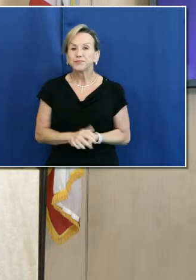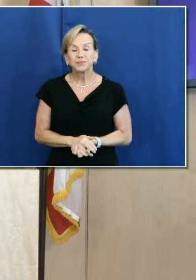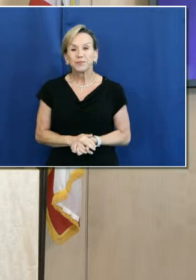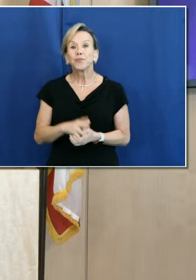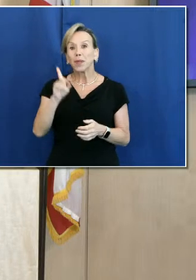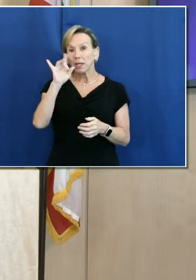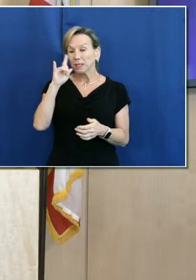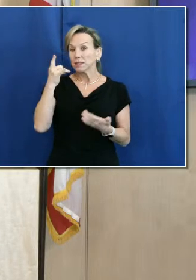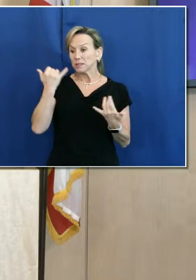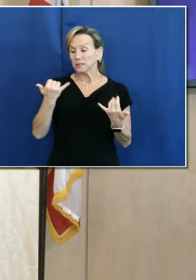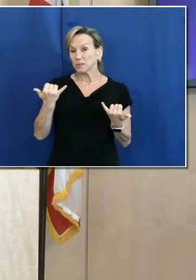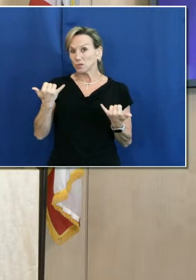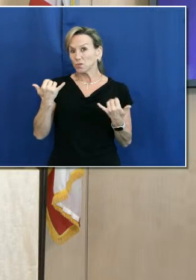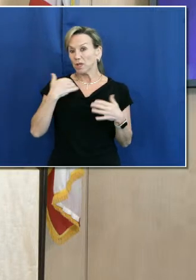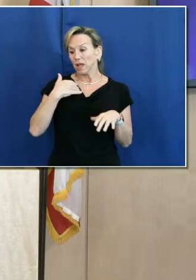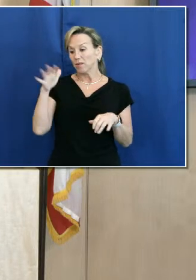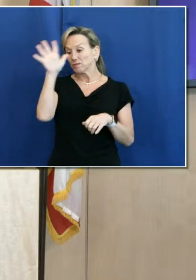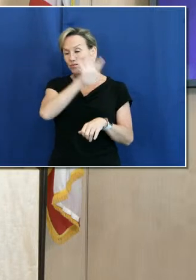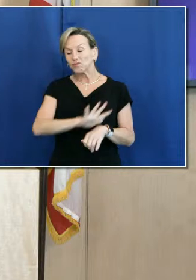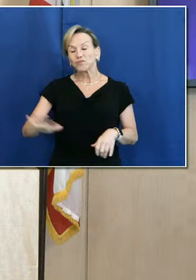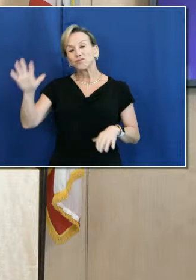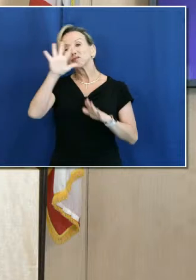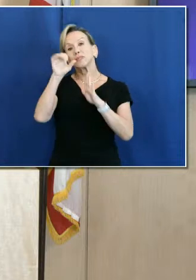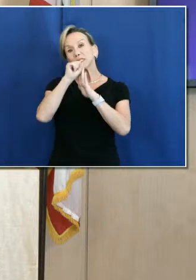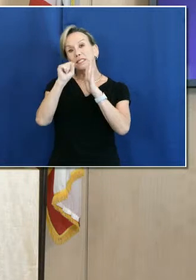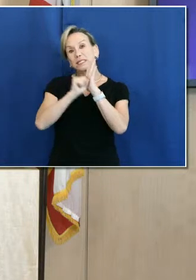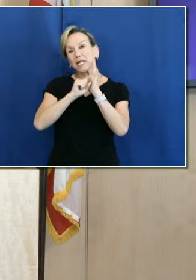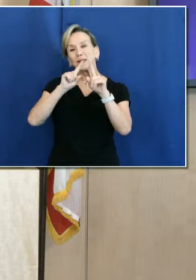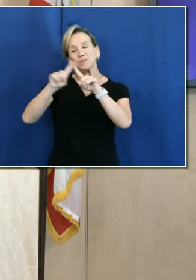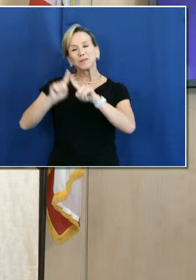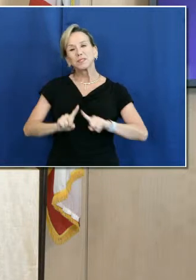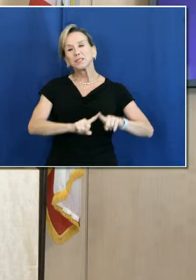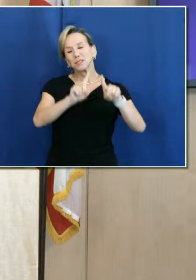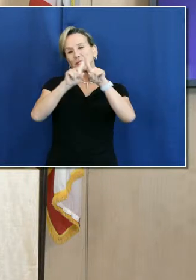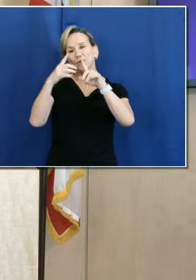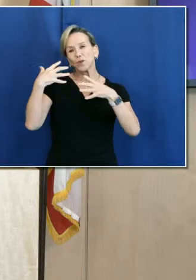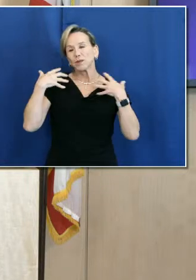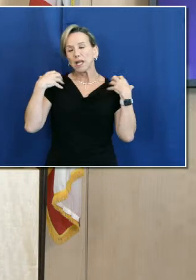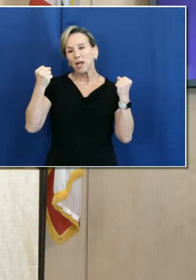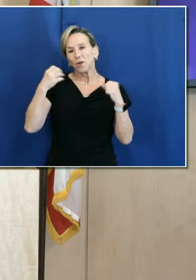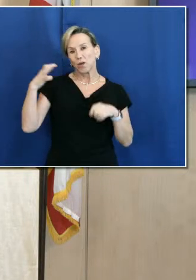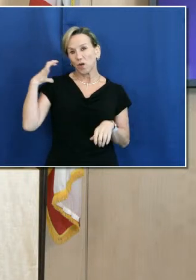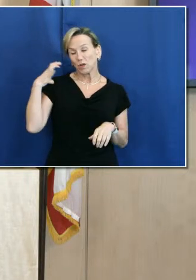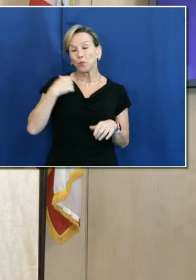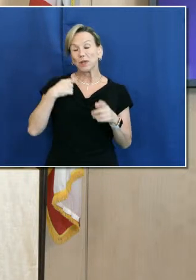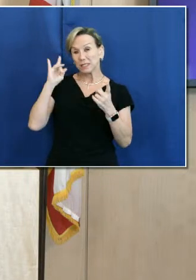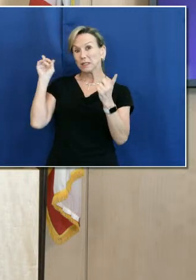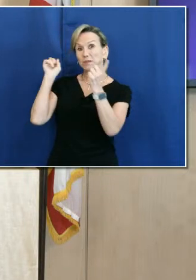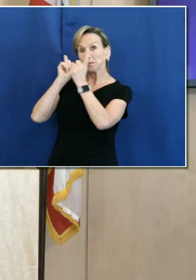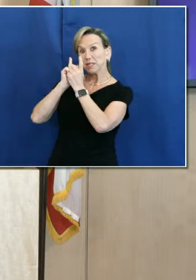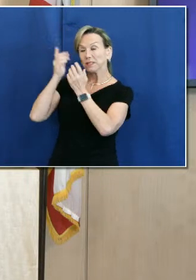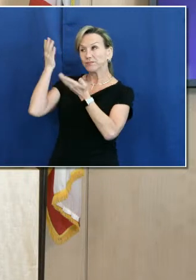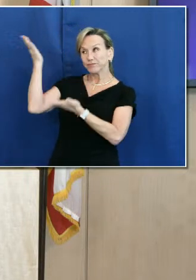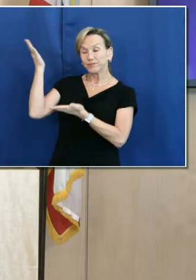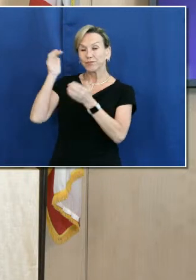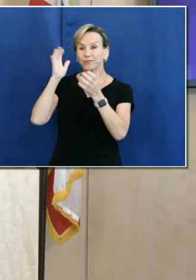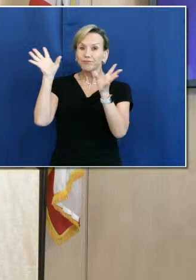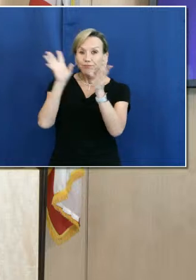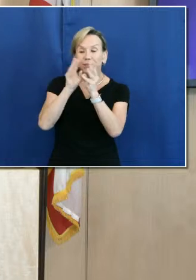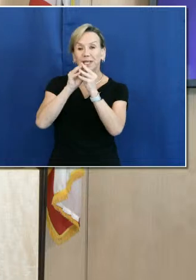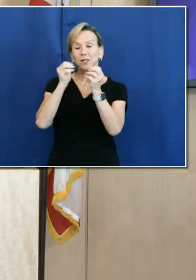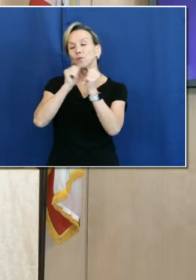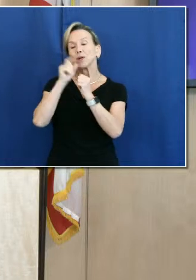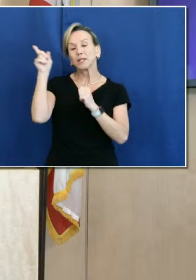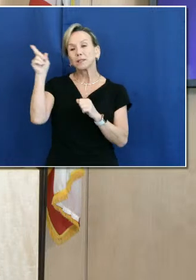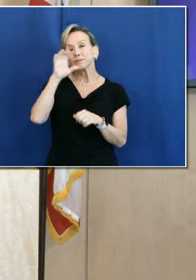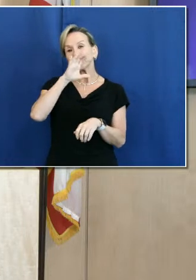health officers across the state met with the state leadership in the California Department of